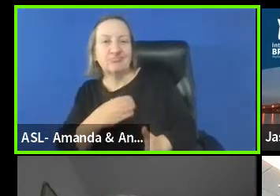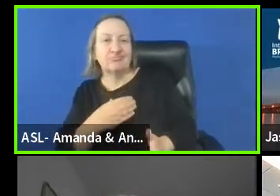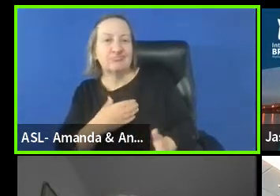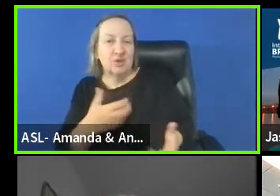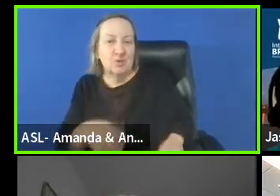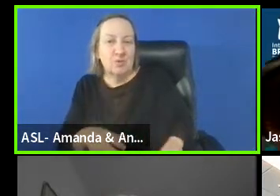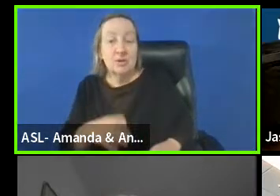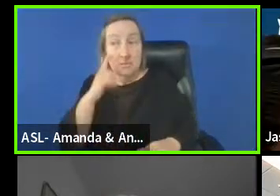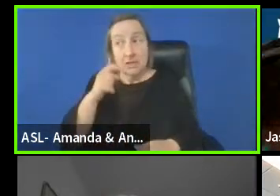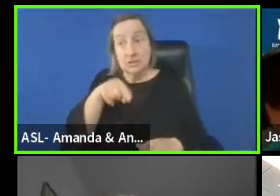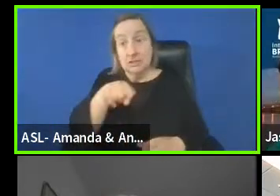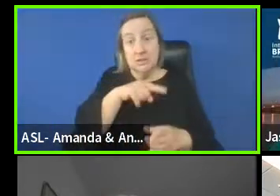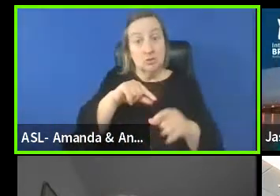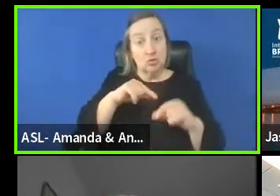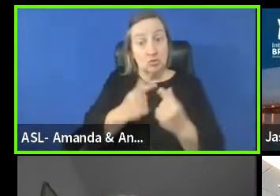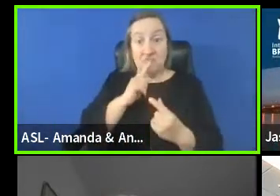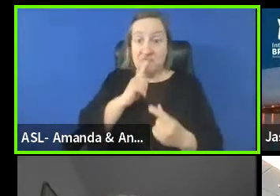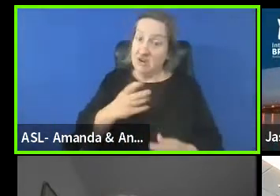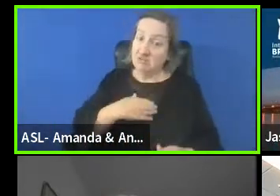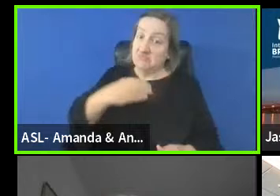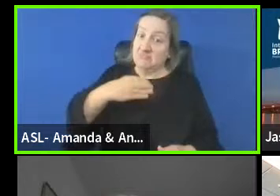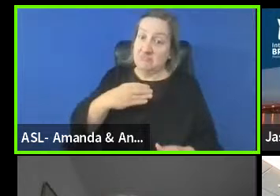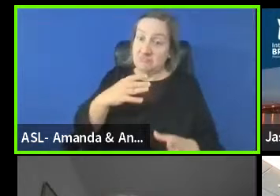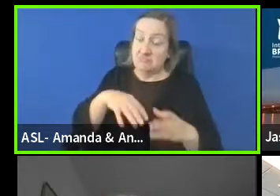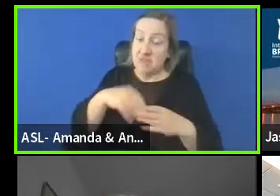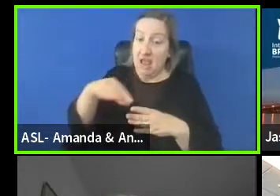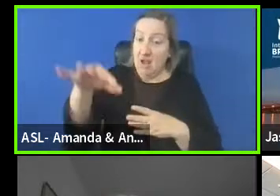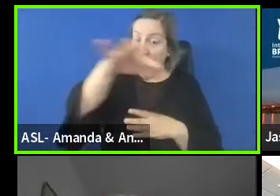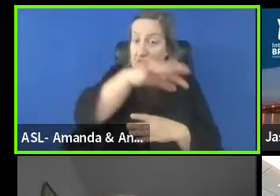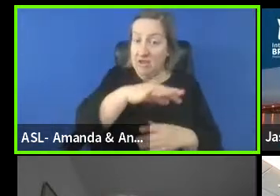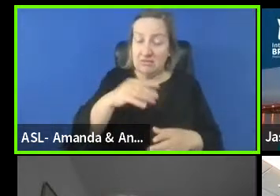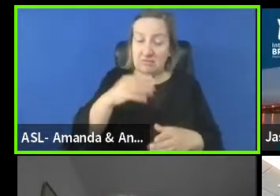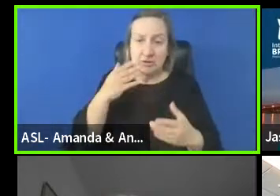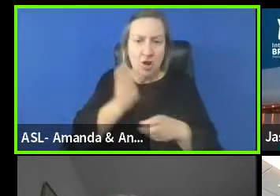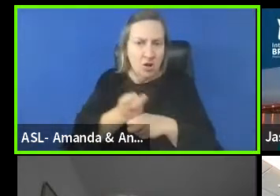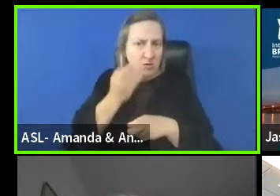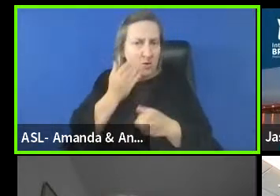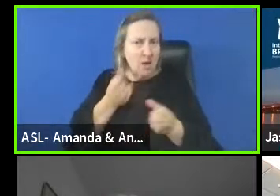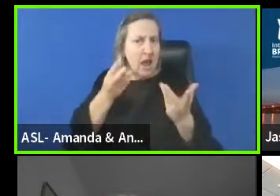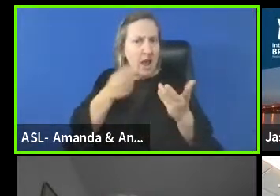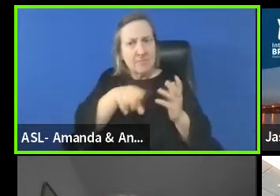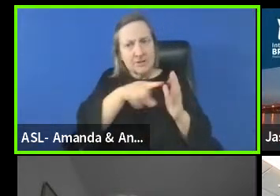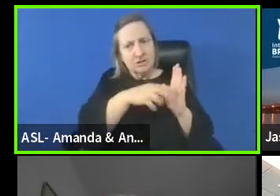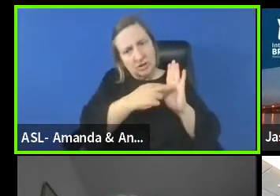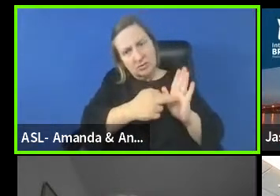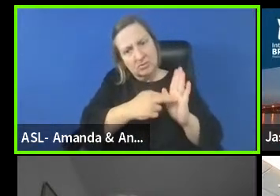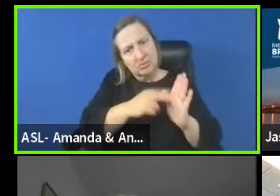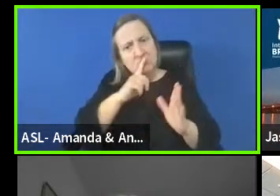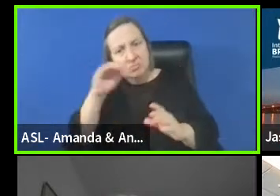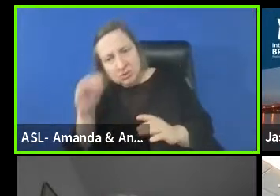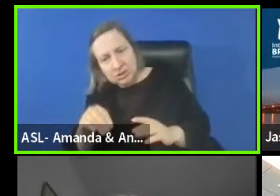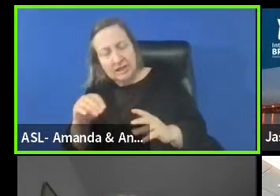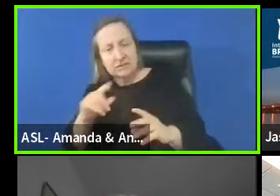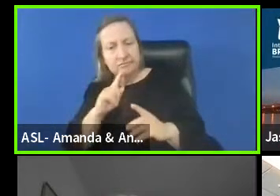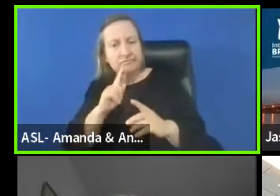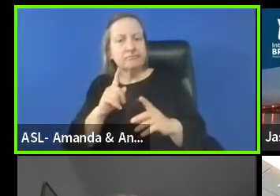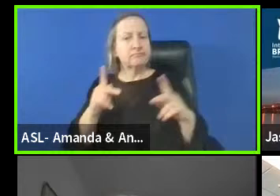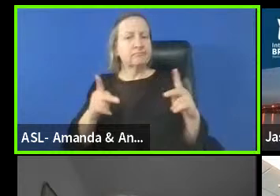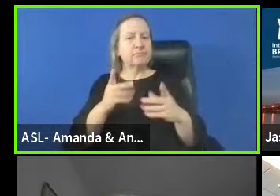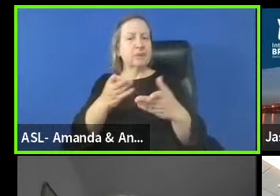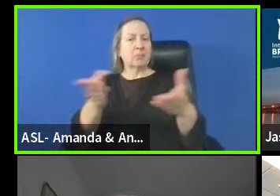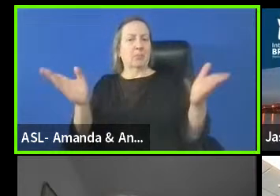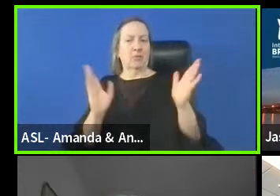very vocal faction out there, but it's hard to know how much they represent percentage-wise of the general